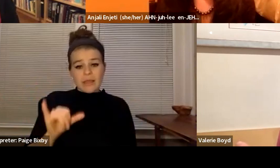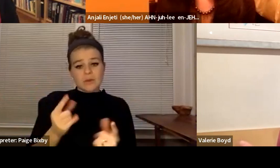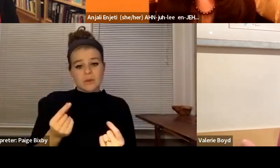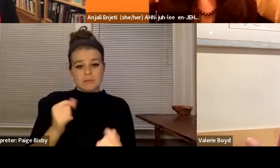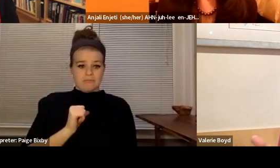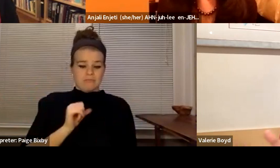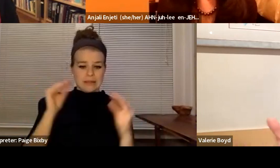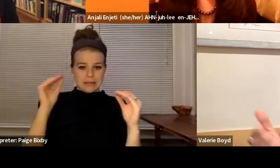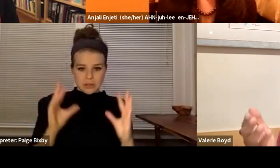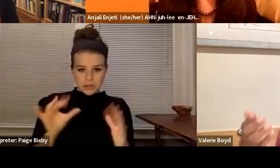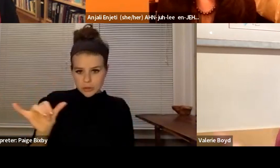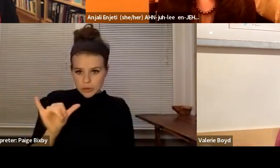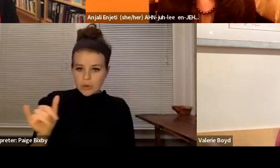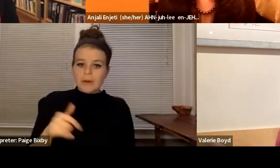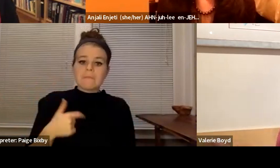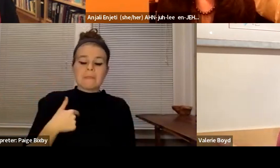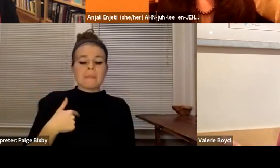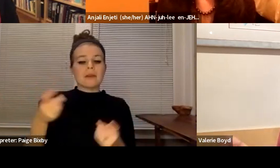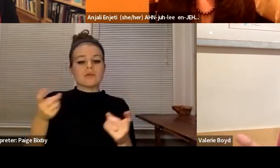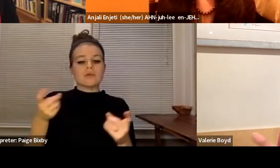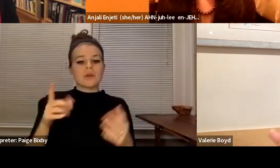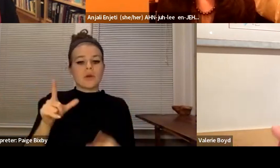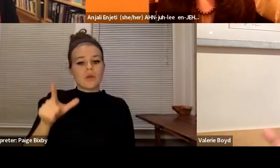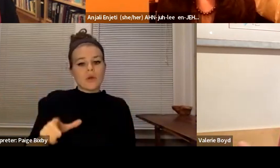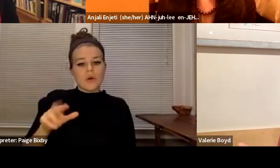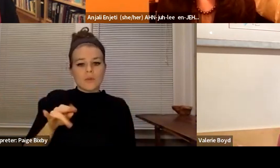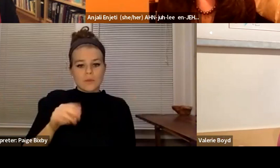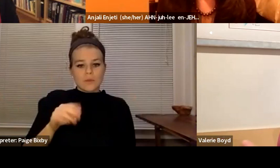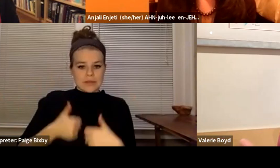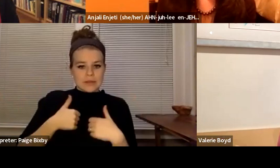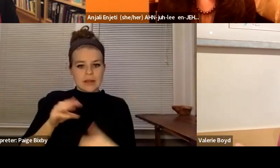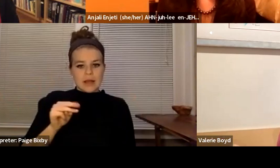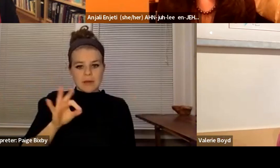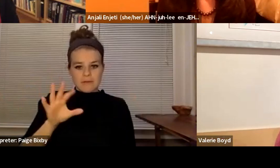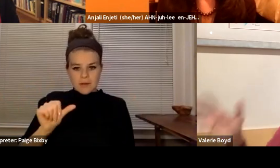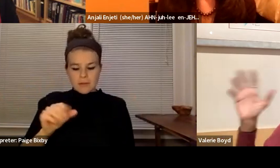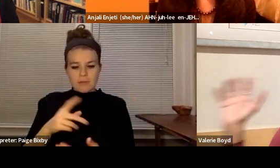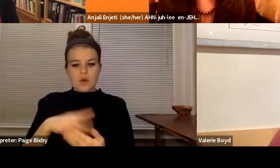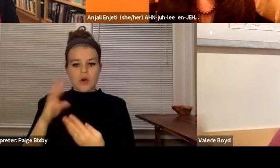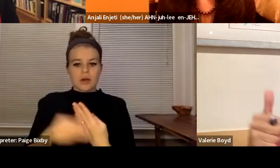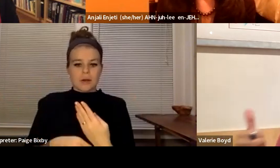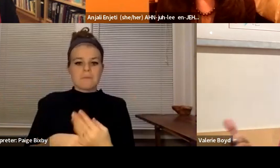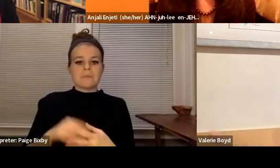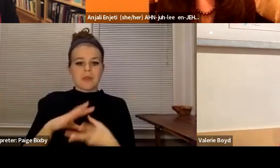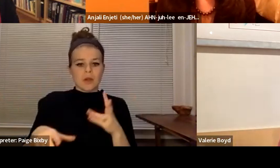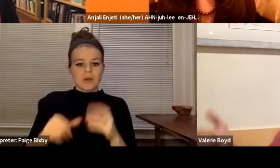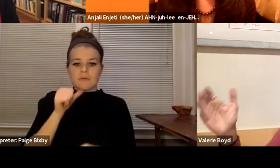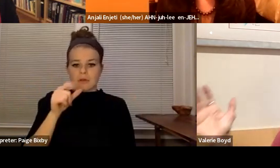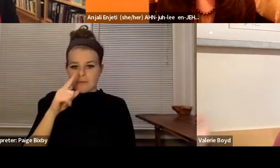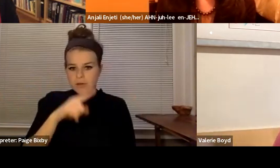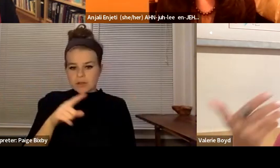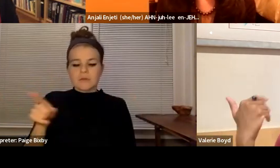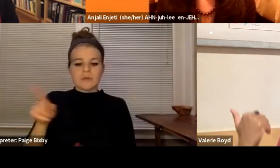teacher. I direct a low residency MFA program in narrative nonfiction at the University of Georgia. So there are writers that I'm bringing